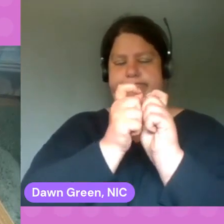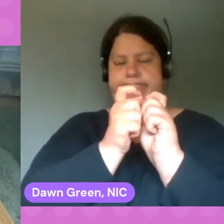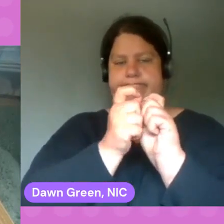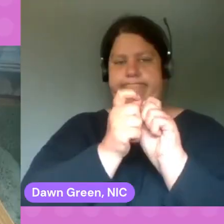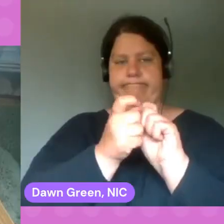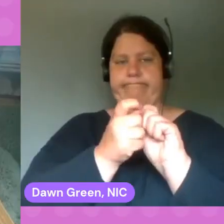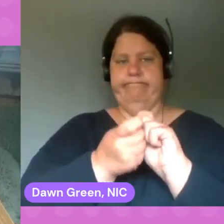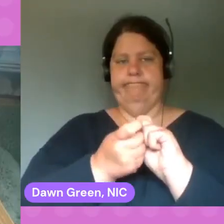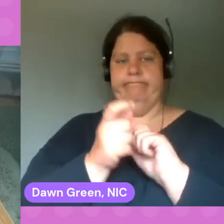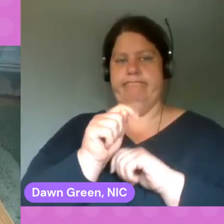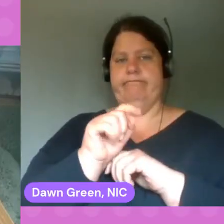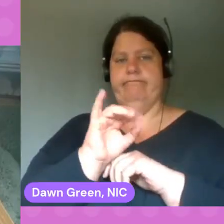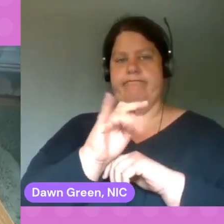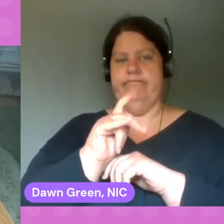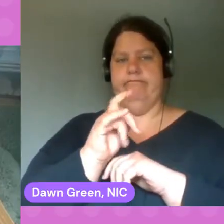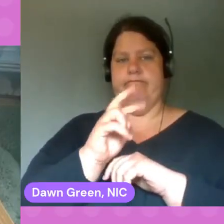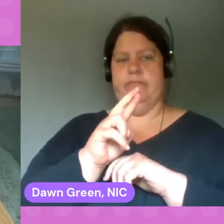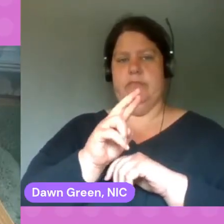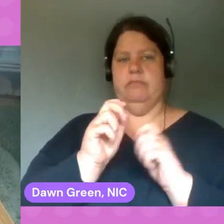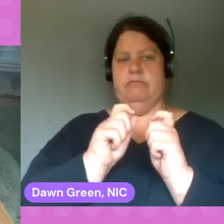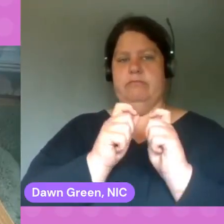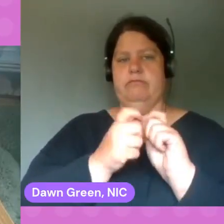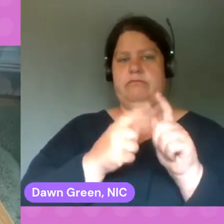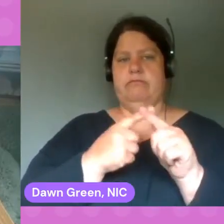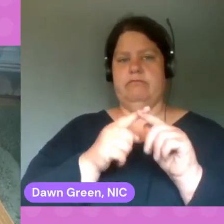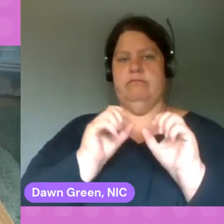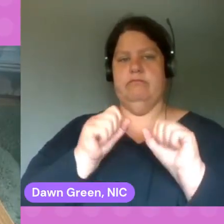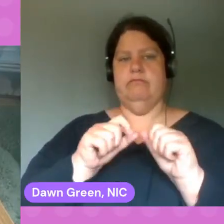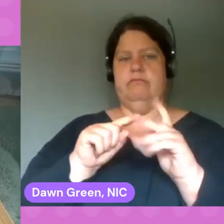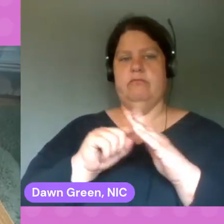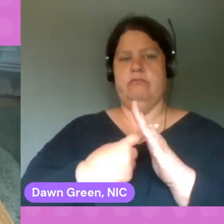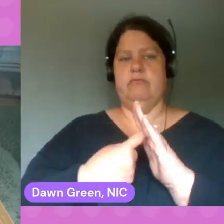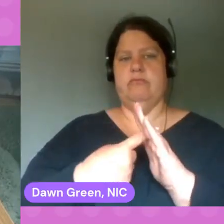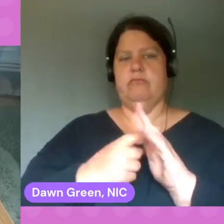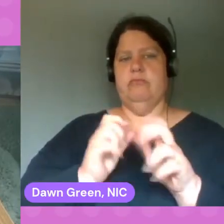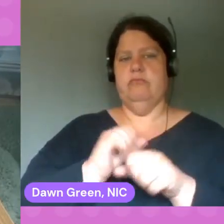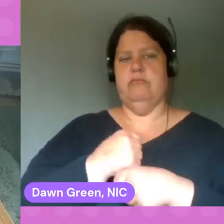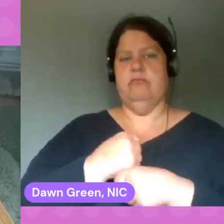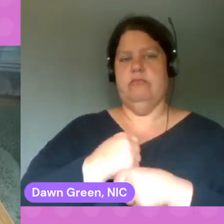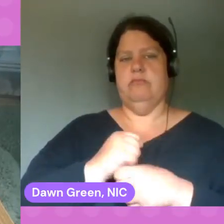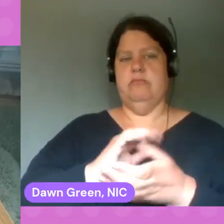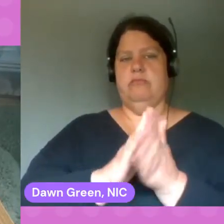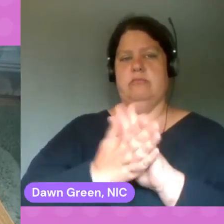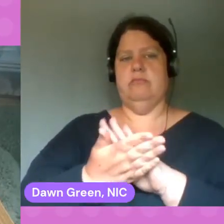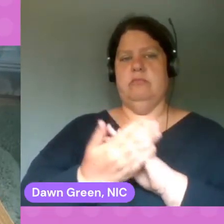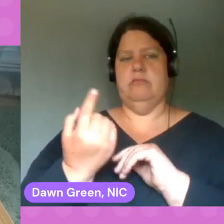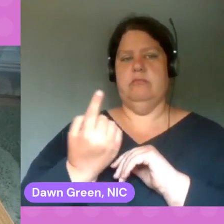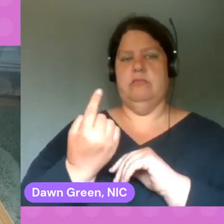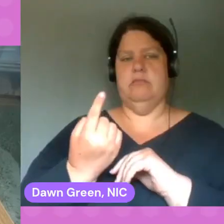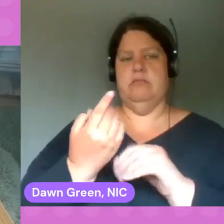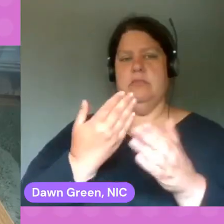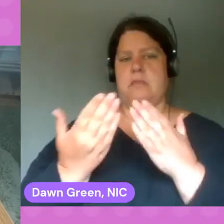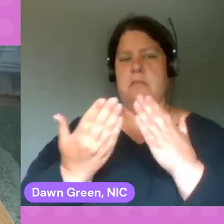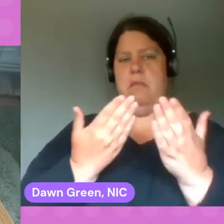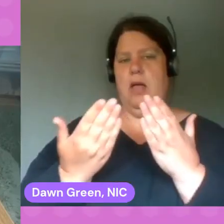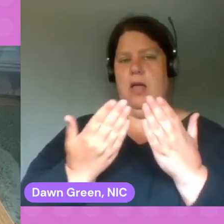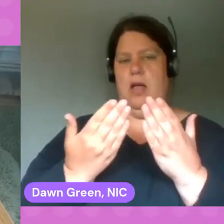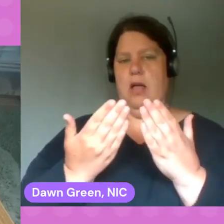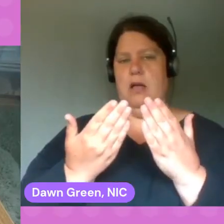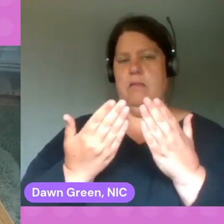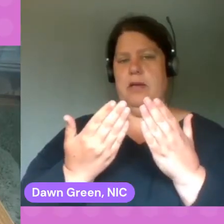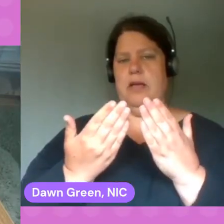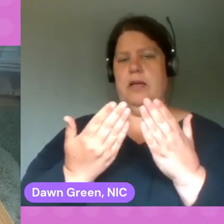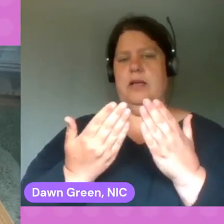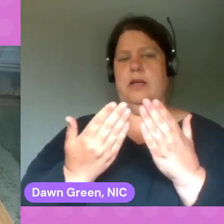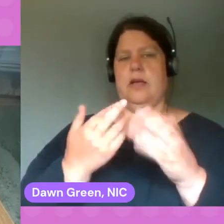bit, then you can start turning it into something that maybe rolls, maybe doesn't